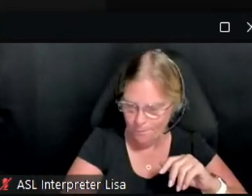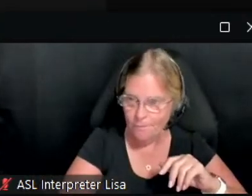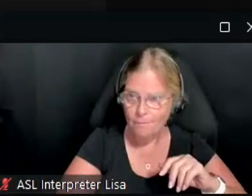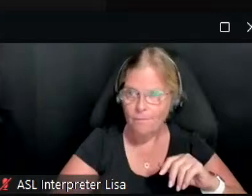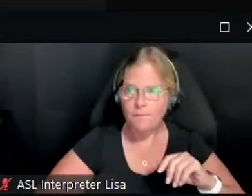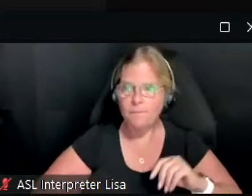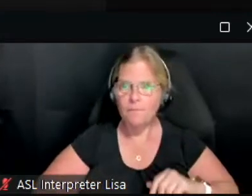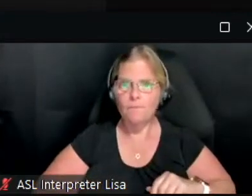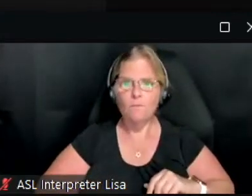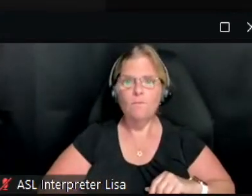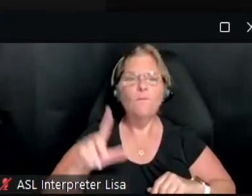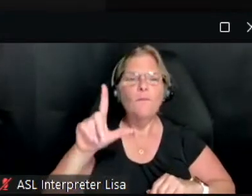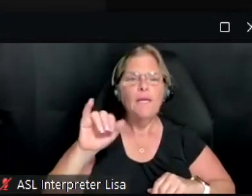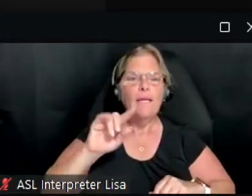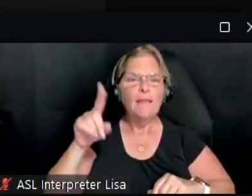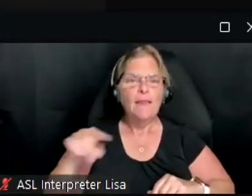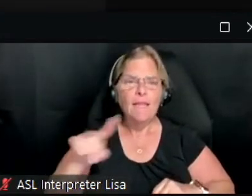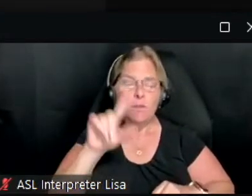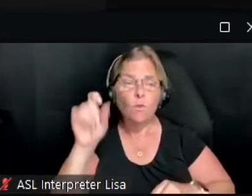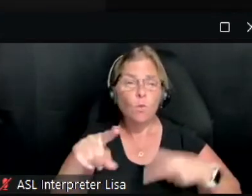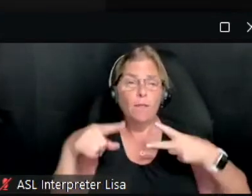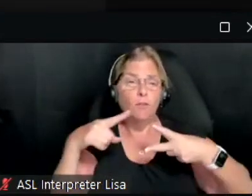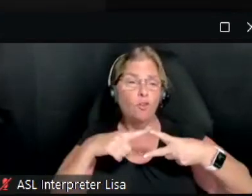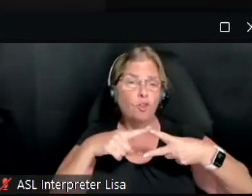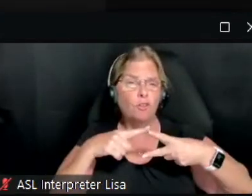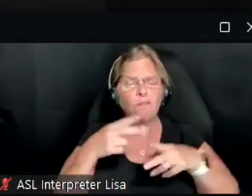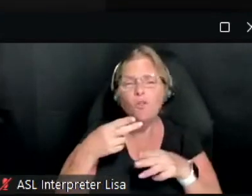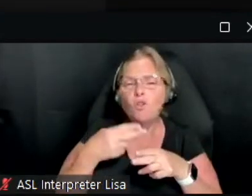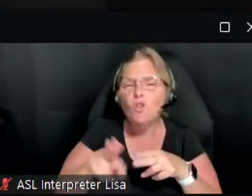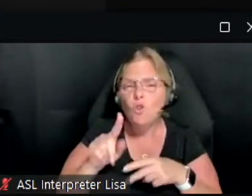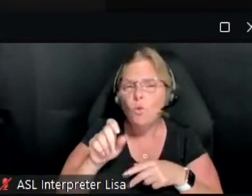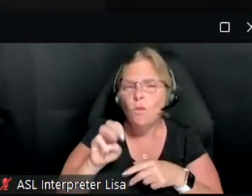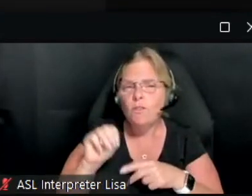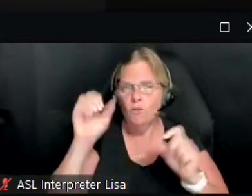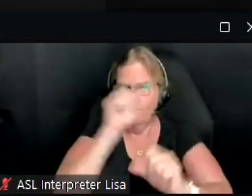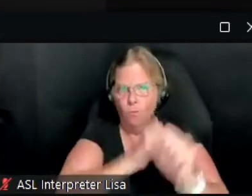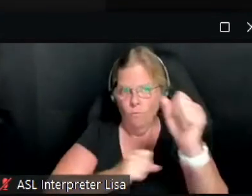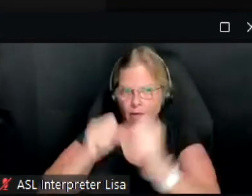All right. So question one is around short-term strategies